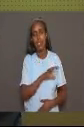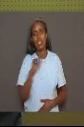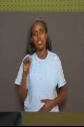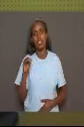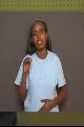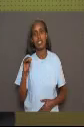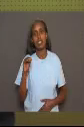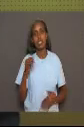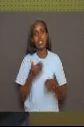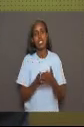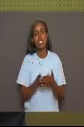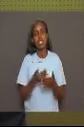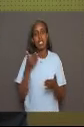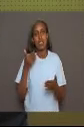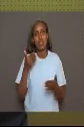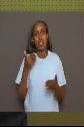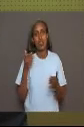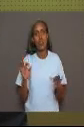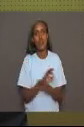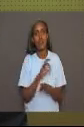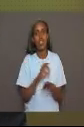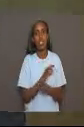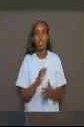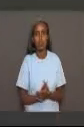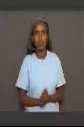and difference of functions.